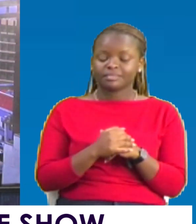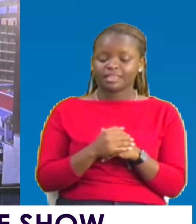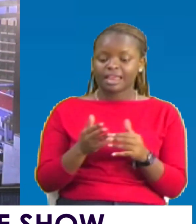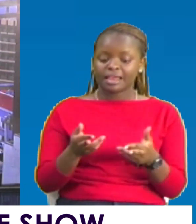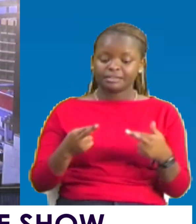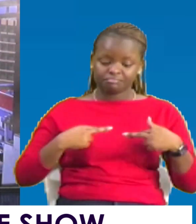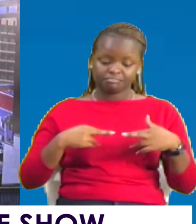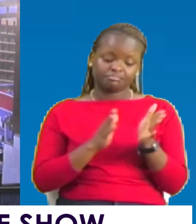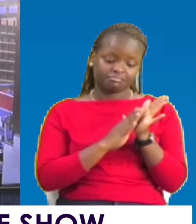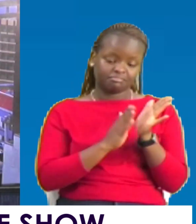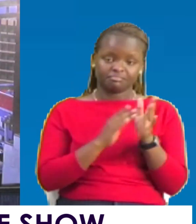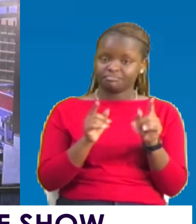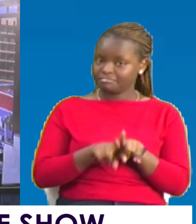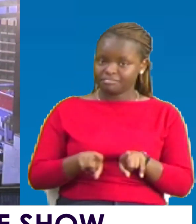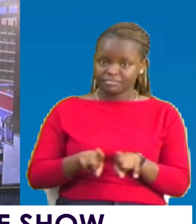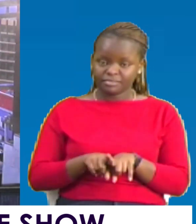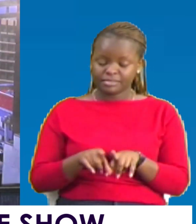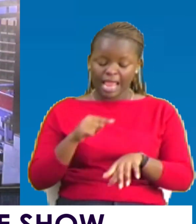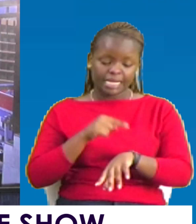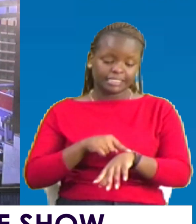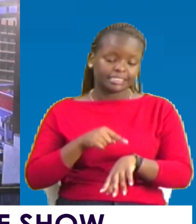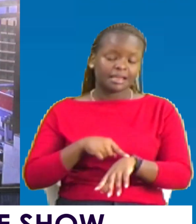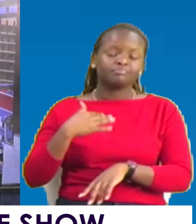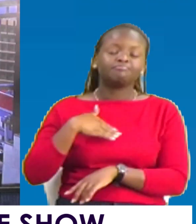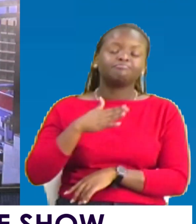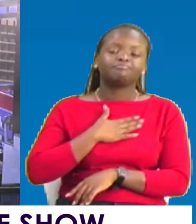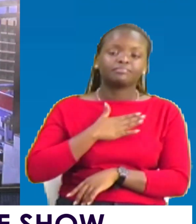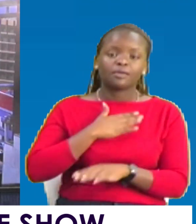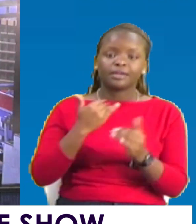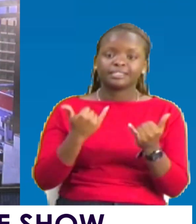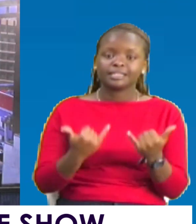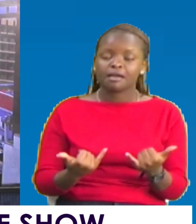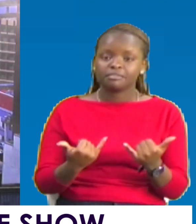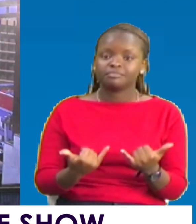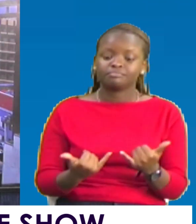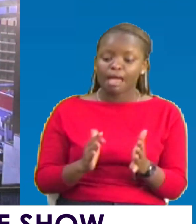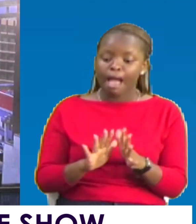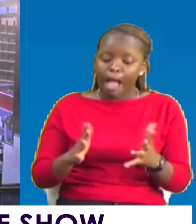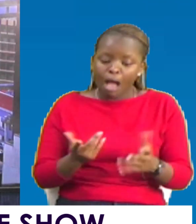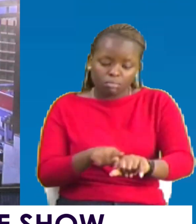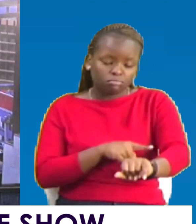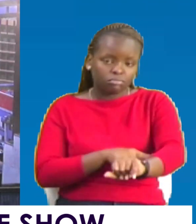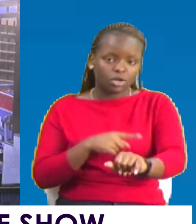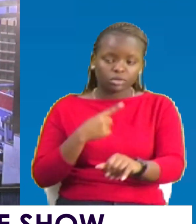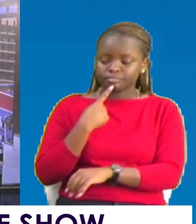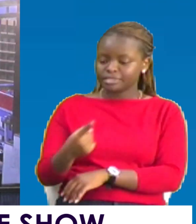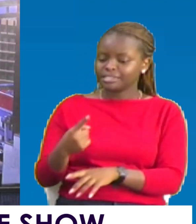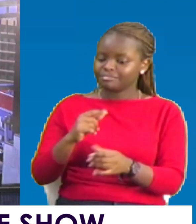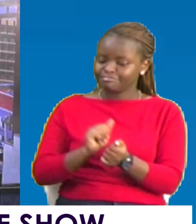comments. It is our time. For how long will we say we will